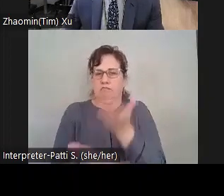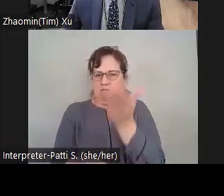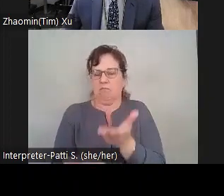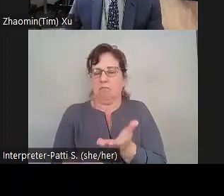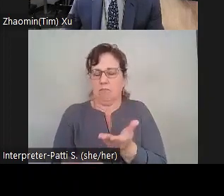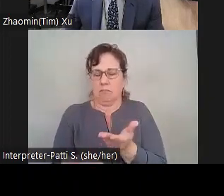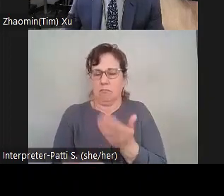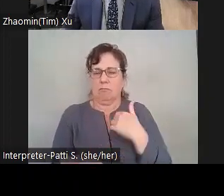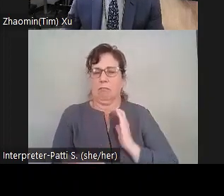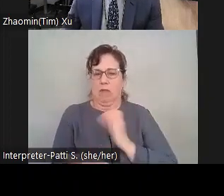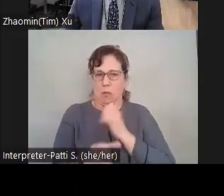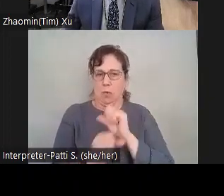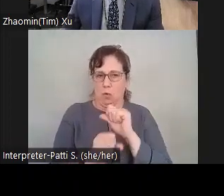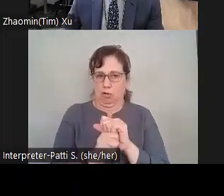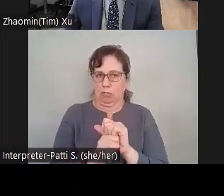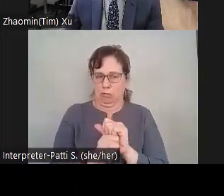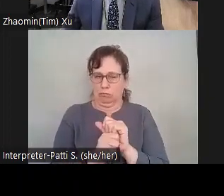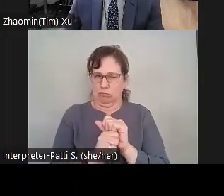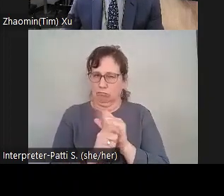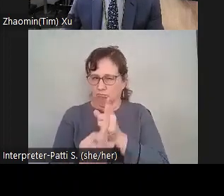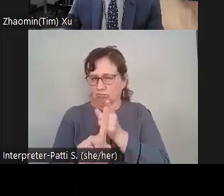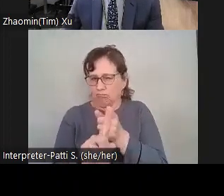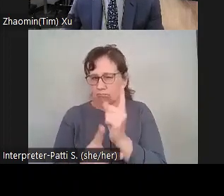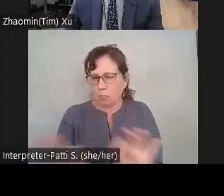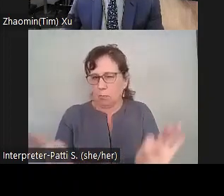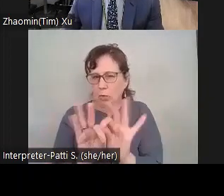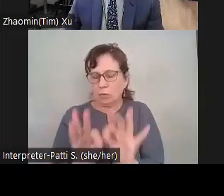what we're doing is very important.